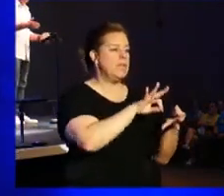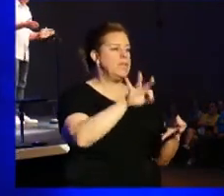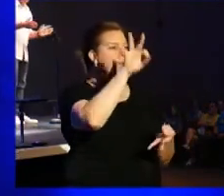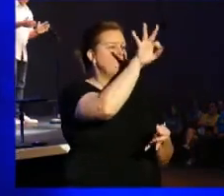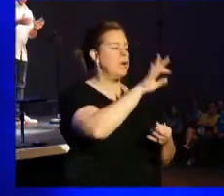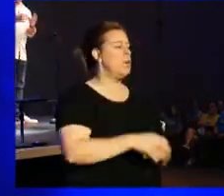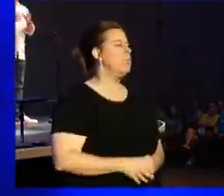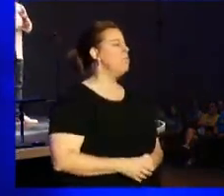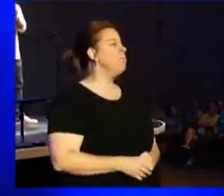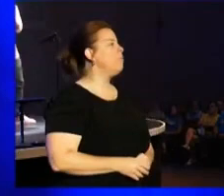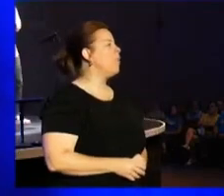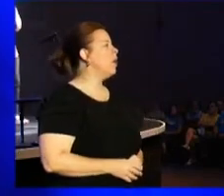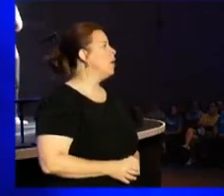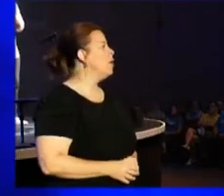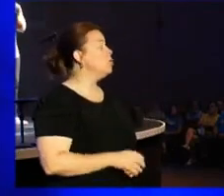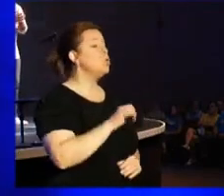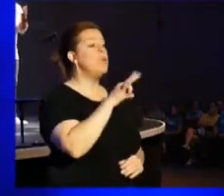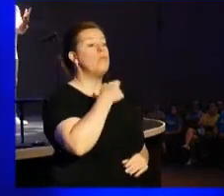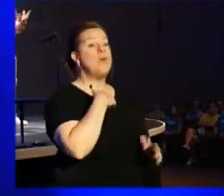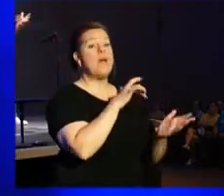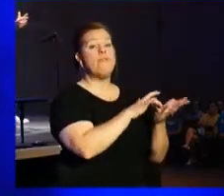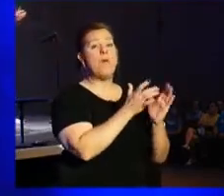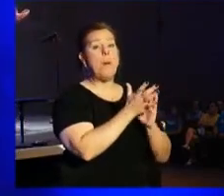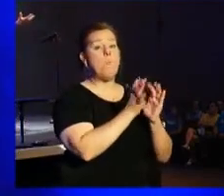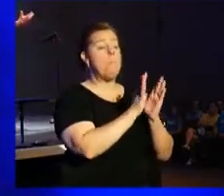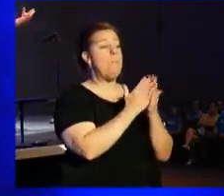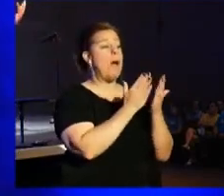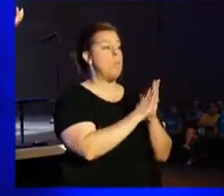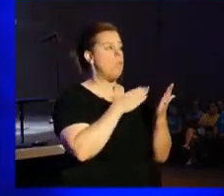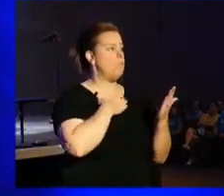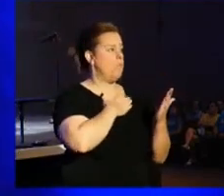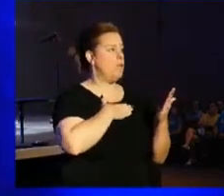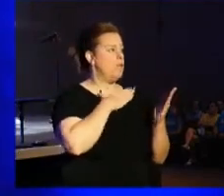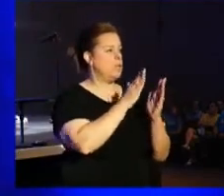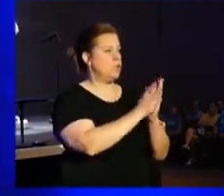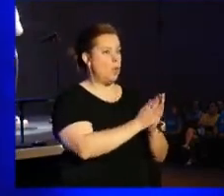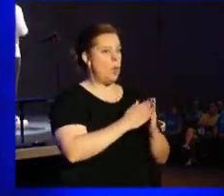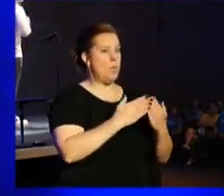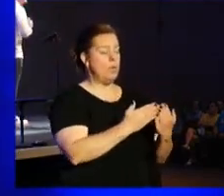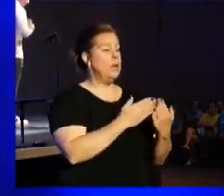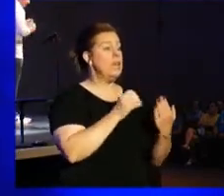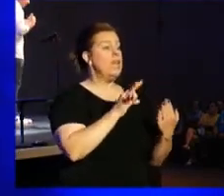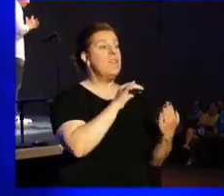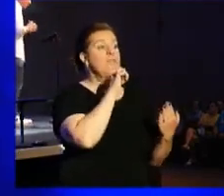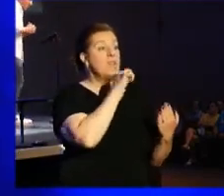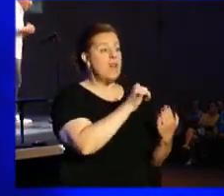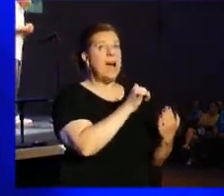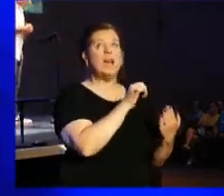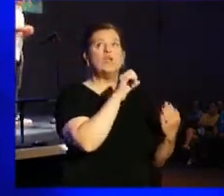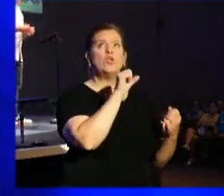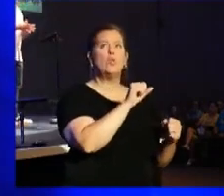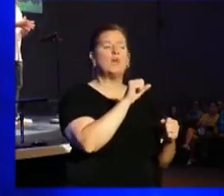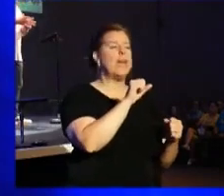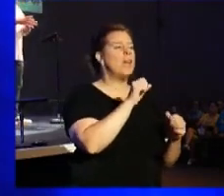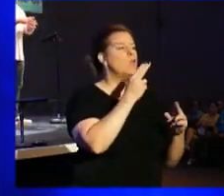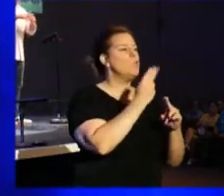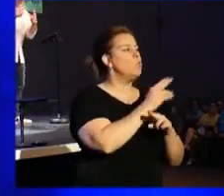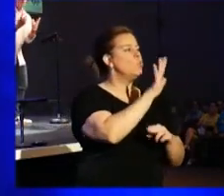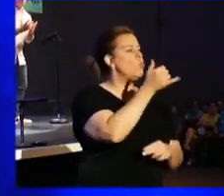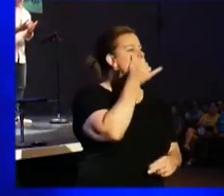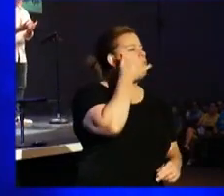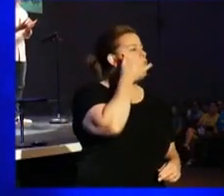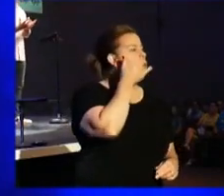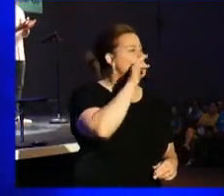specifically. So if you've brought your Bibles, I'd encourage you to open it. If you don't, take out a smartphone or a tablet and log on to the YouVersion Bible app, because I really